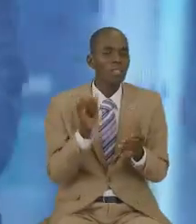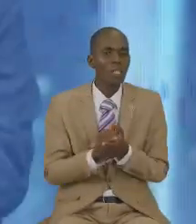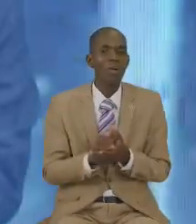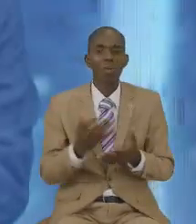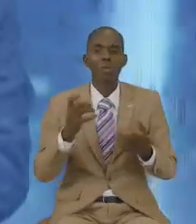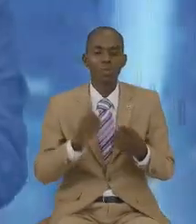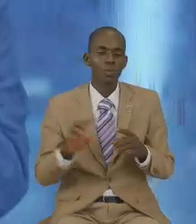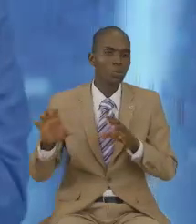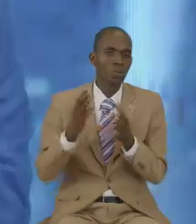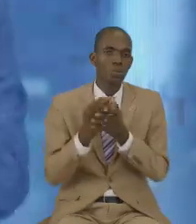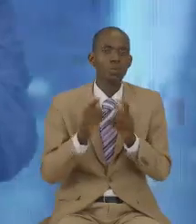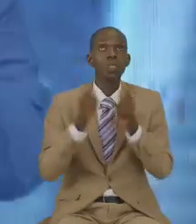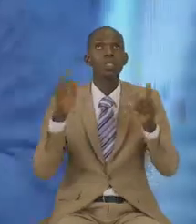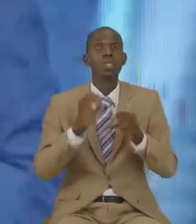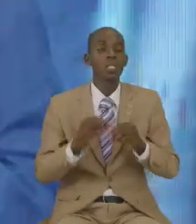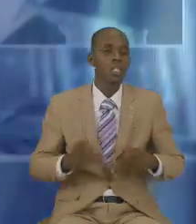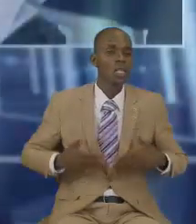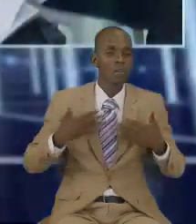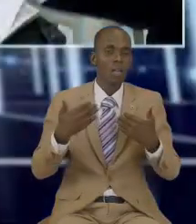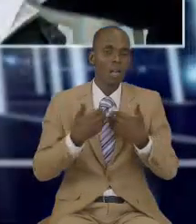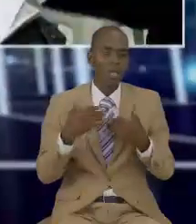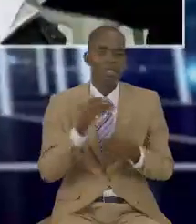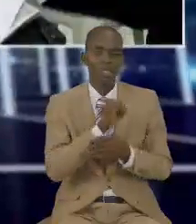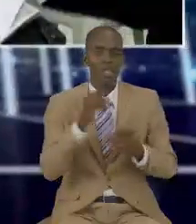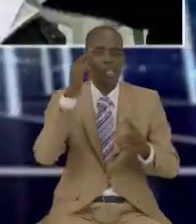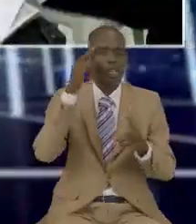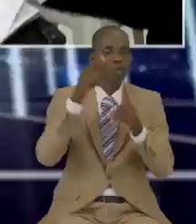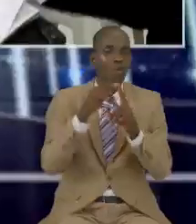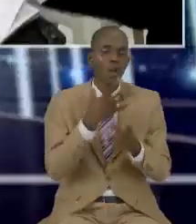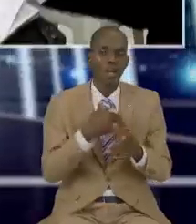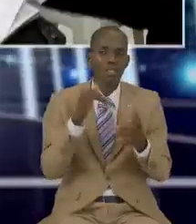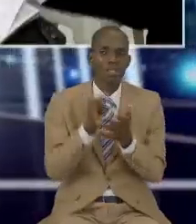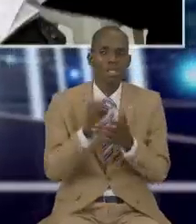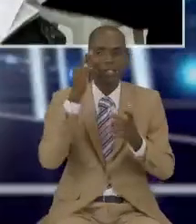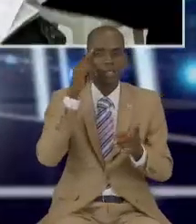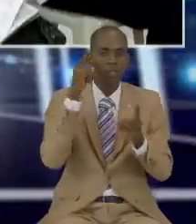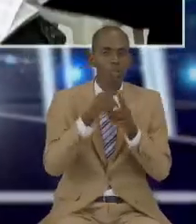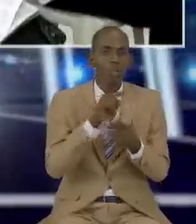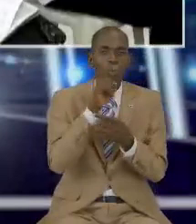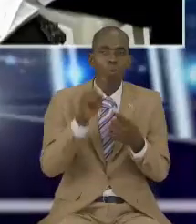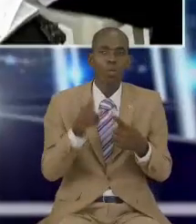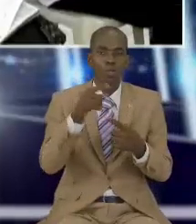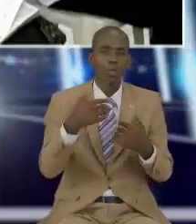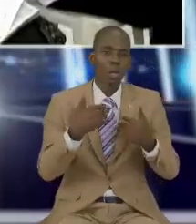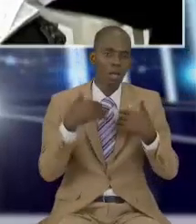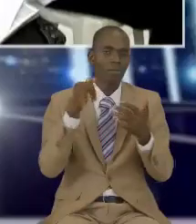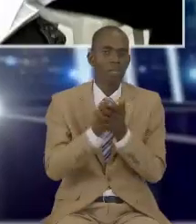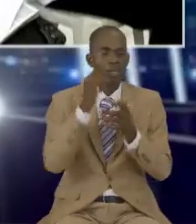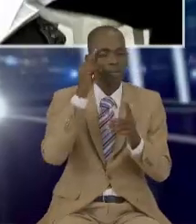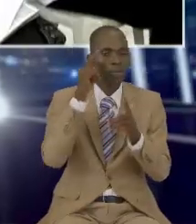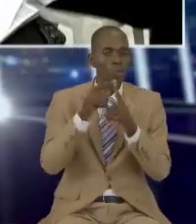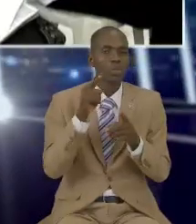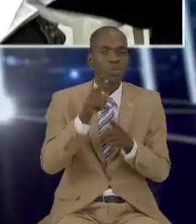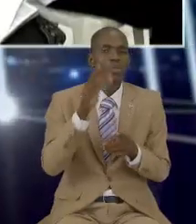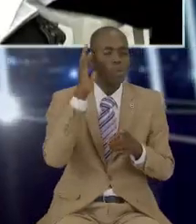earth has a goal. And that goal, when you have that goal, you will have